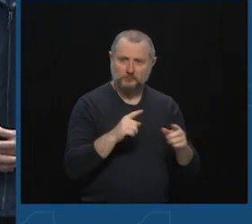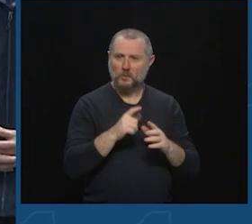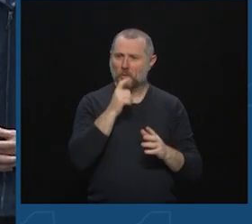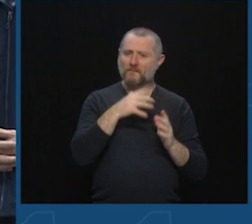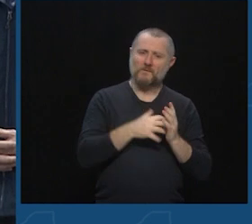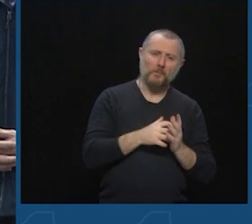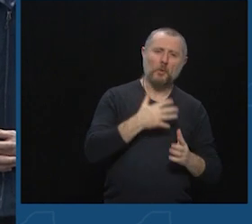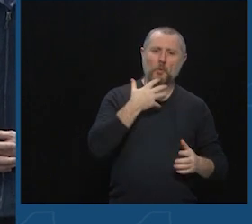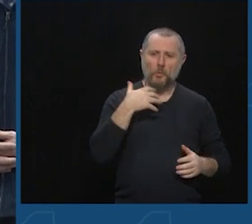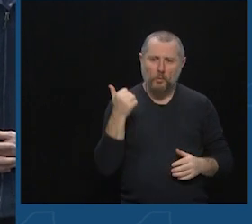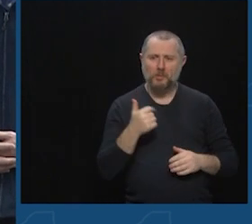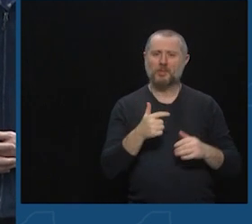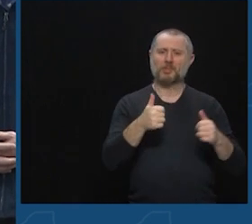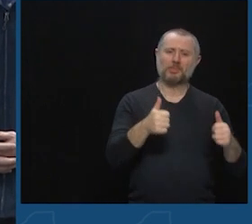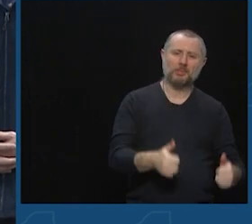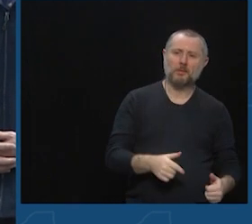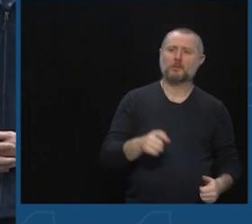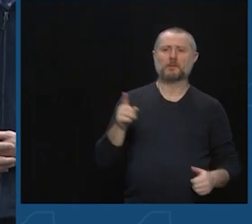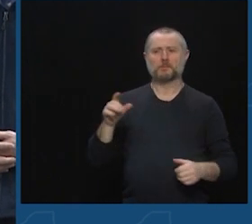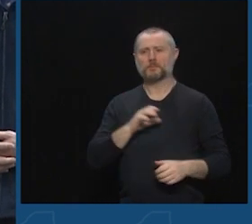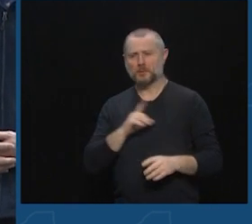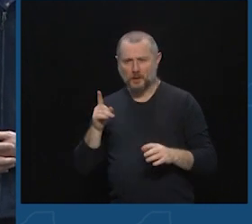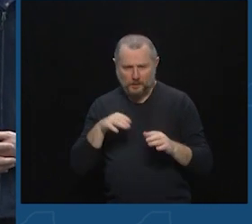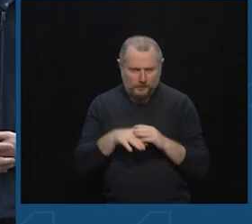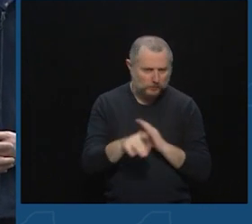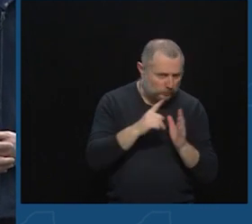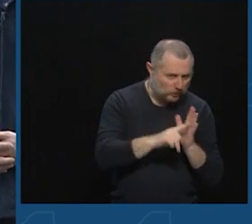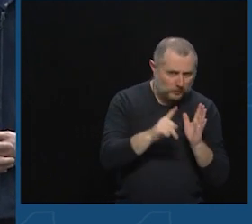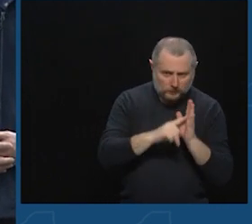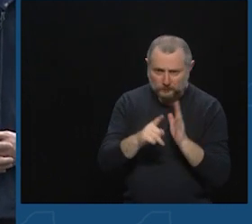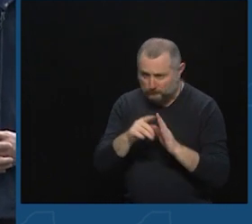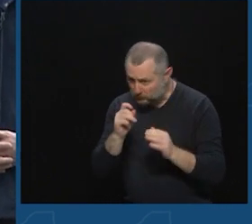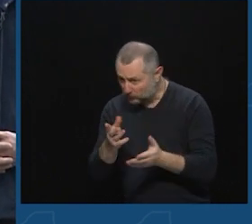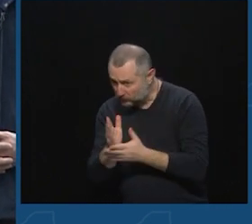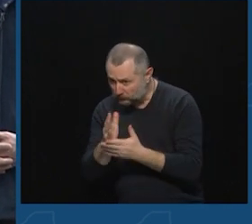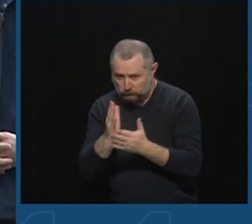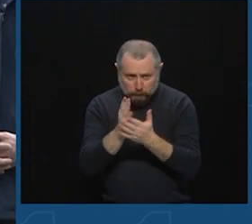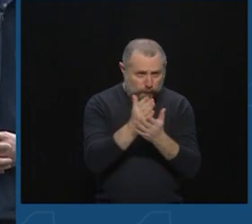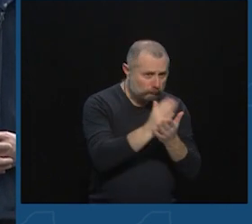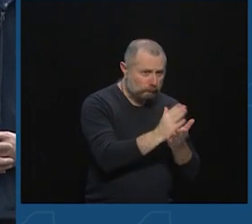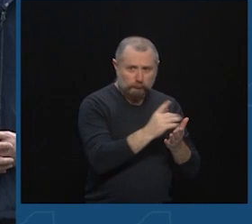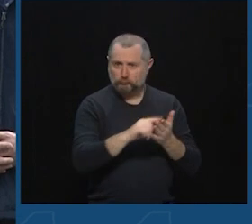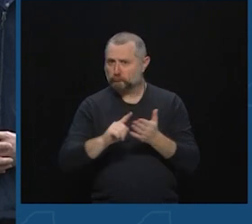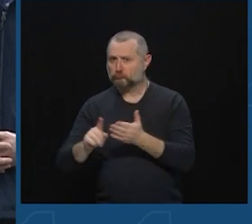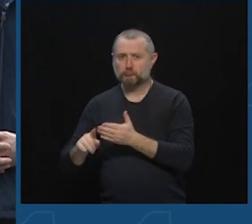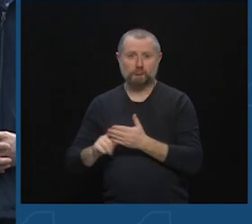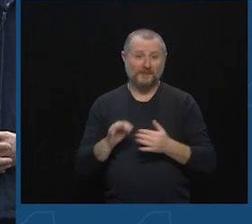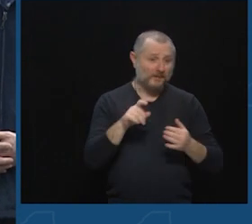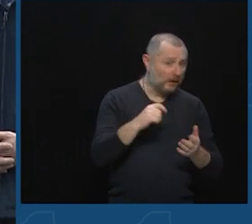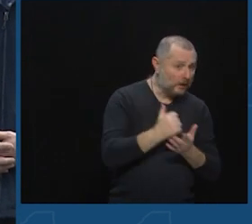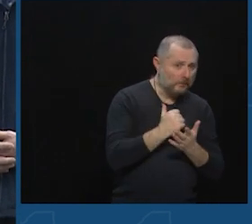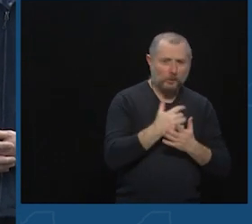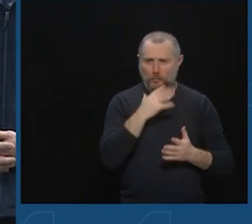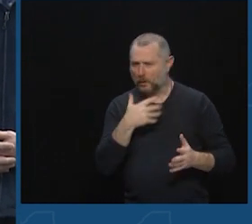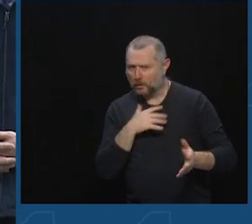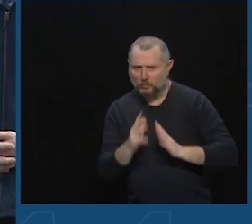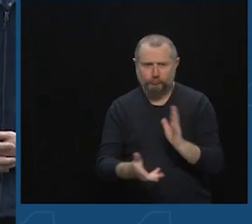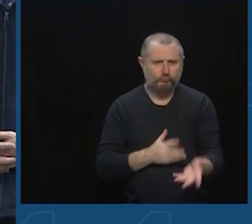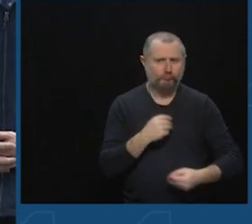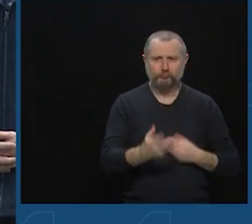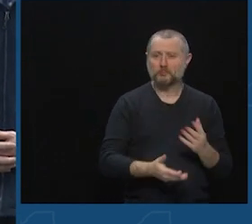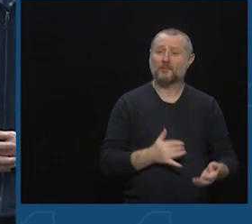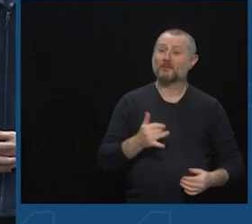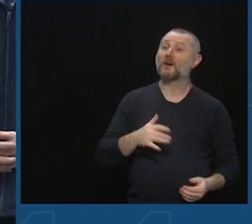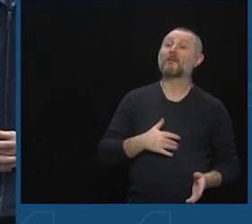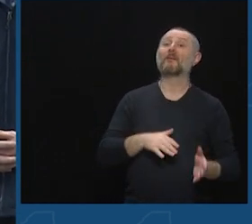New Yorkers in this county didn't feel trapped, that they had a way to get to warmth if they needed it. Our tax and finance